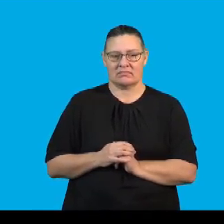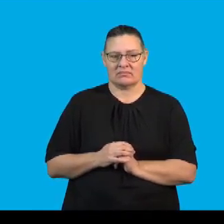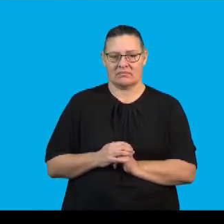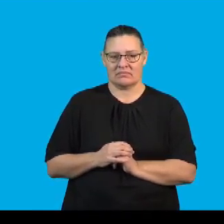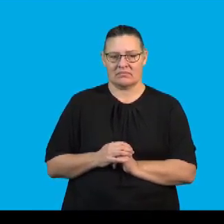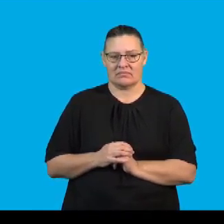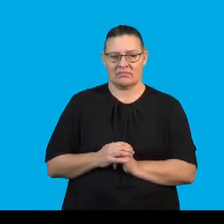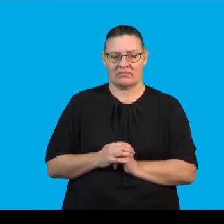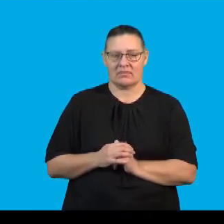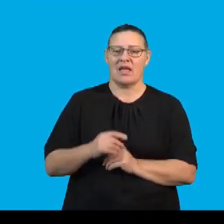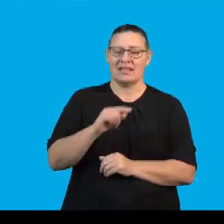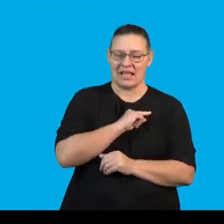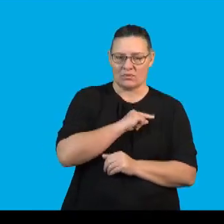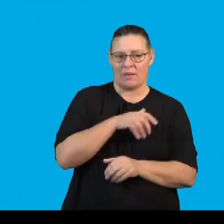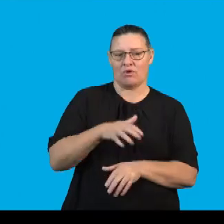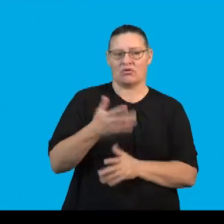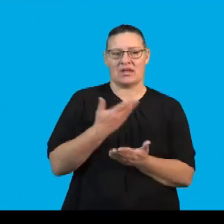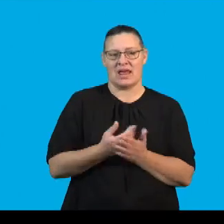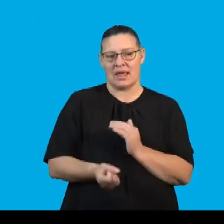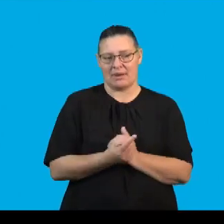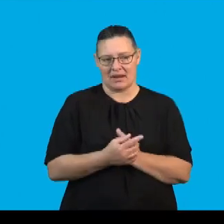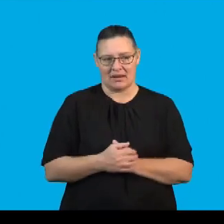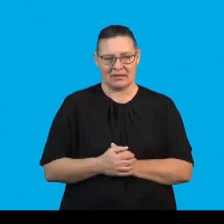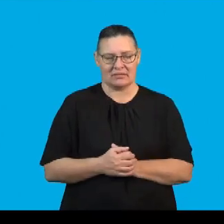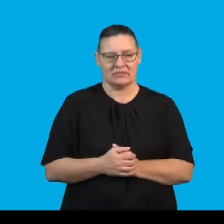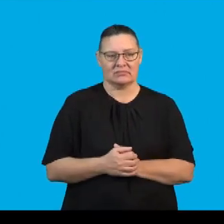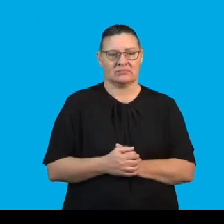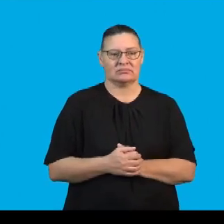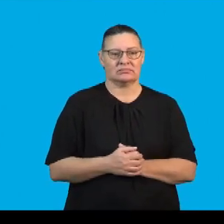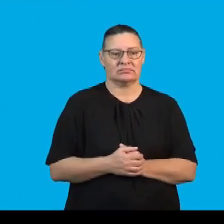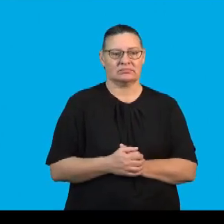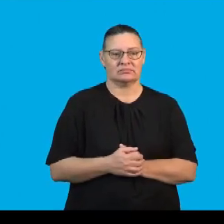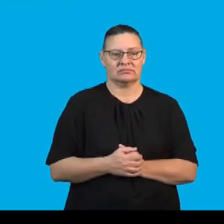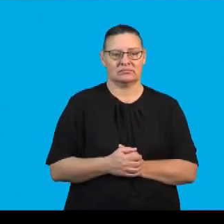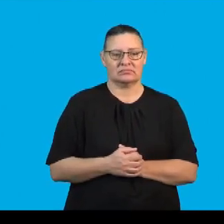of fertilization, hence pregnancy. B,